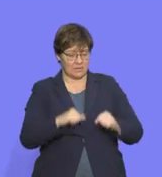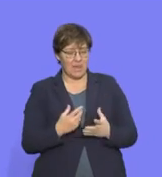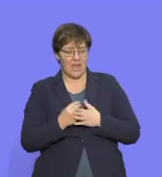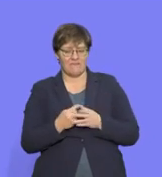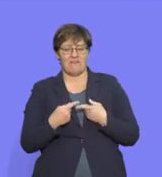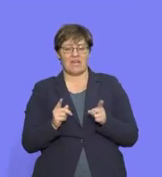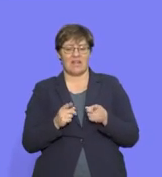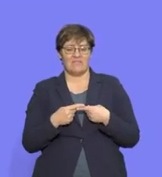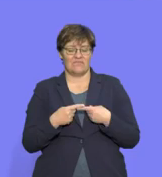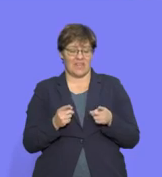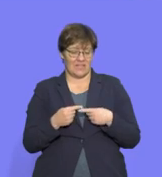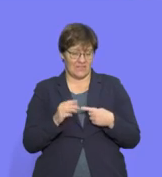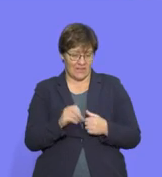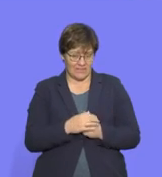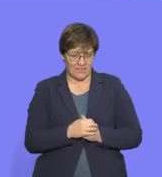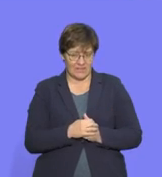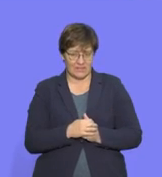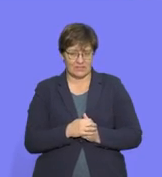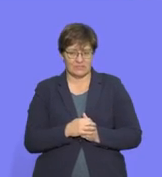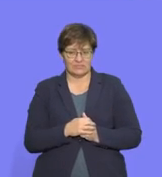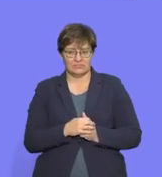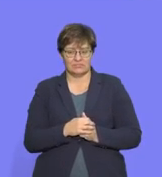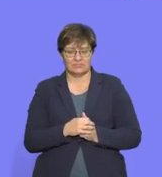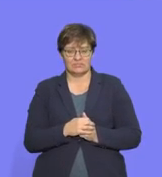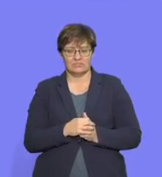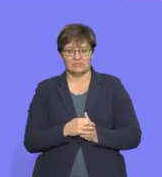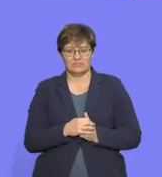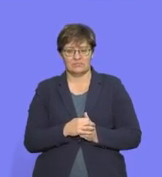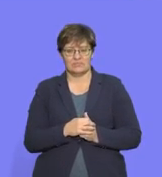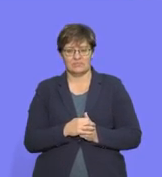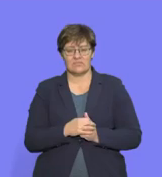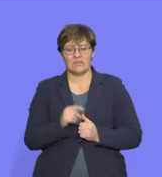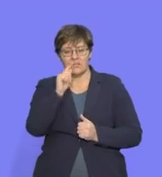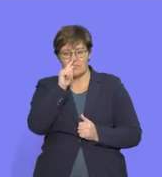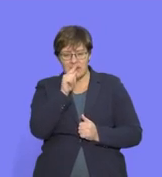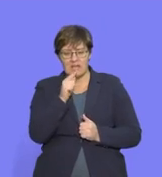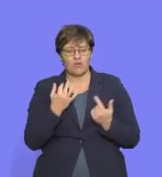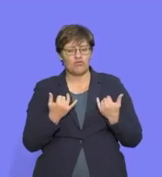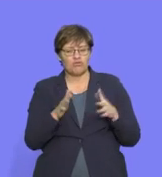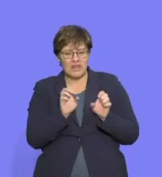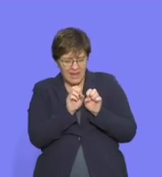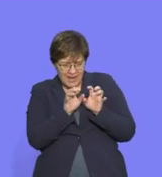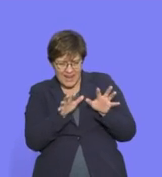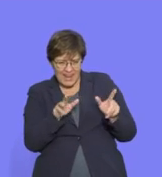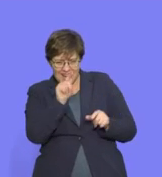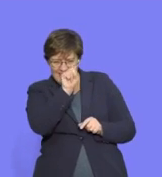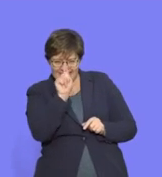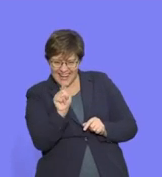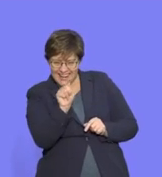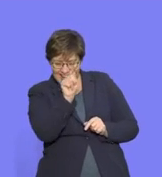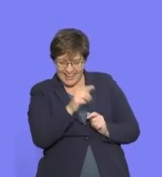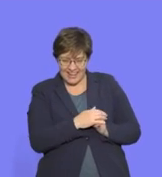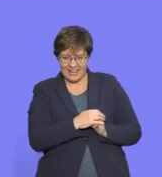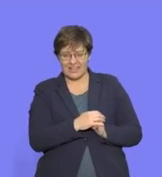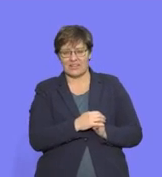valves. If we have a look, if I show you the next diagram, it's all these green things over here,